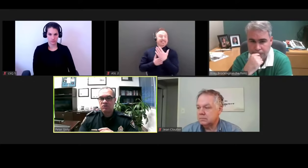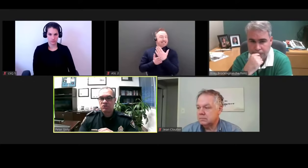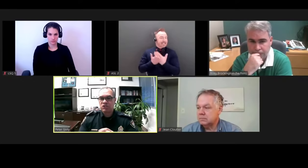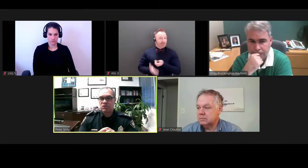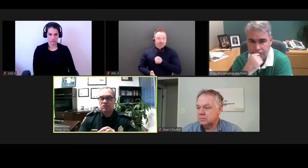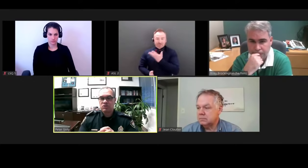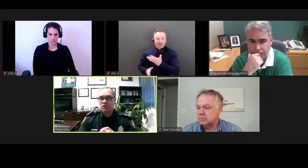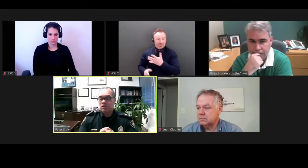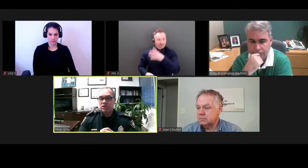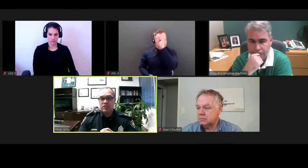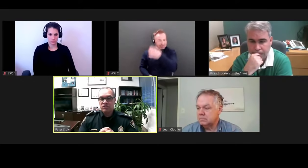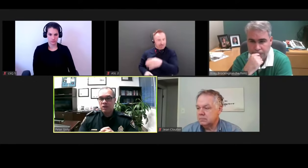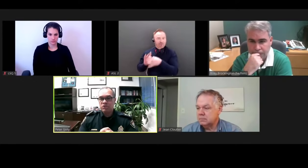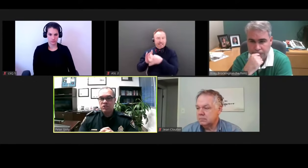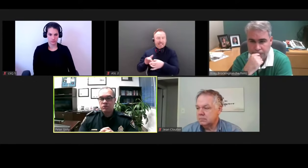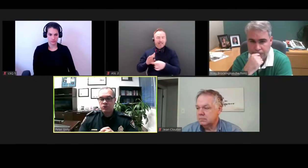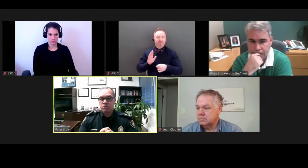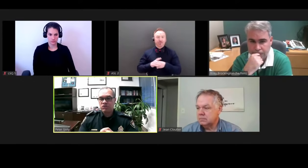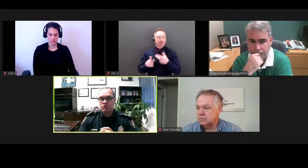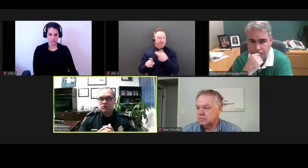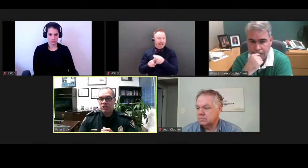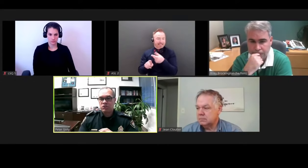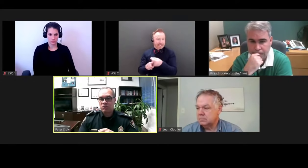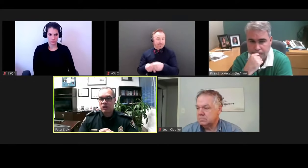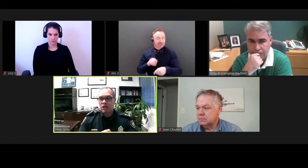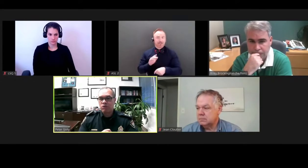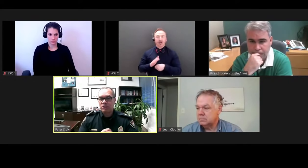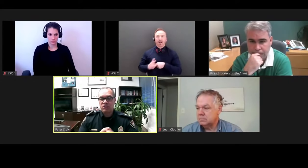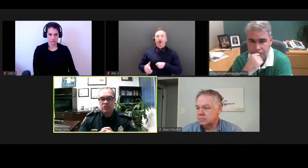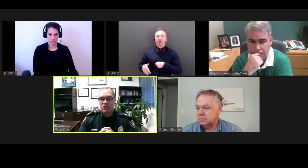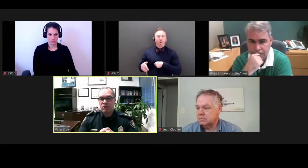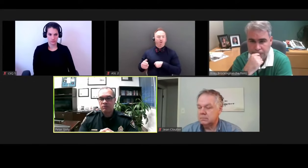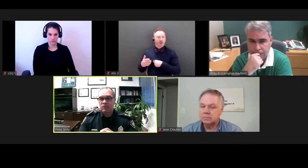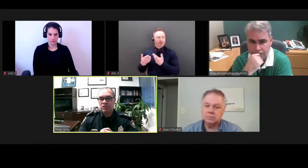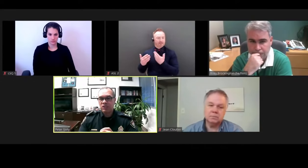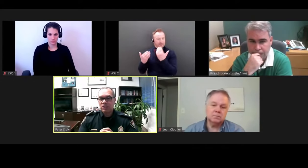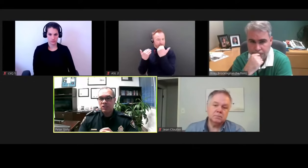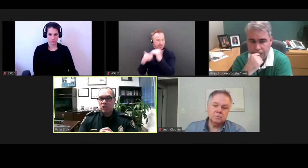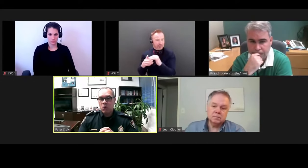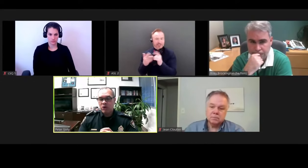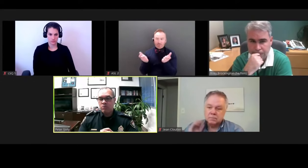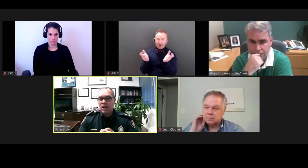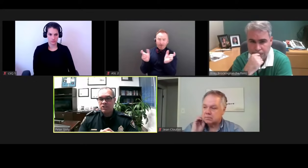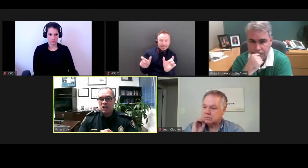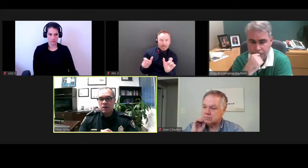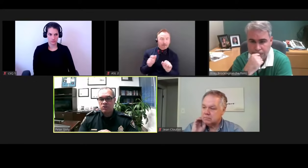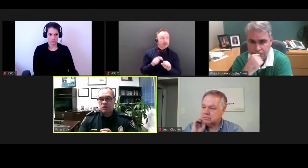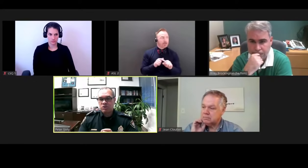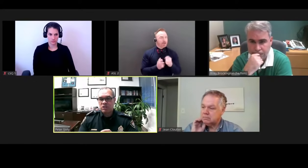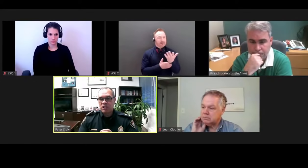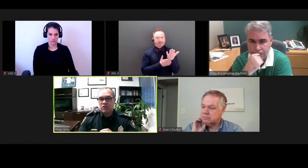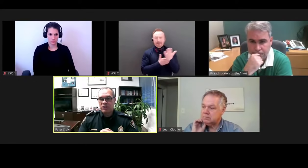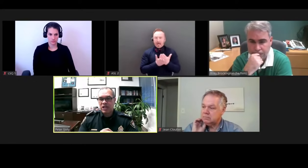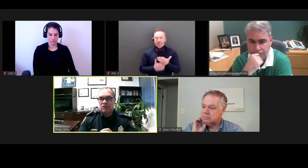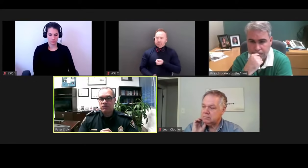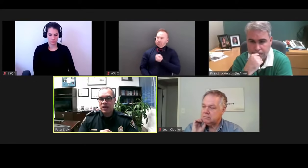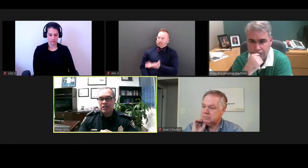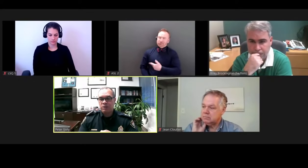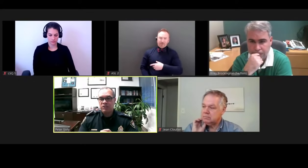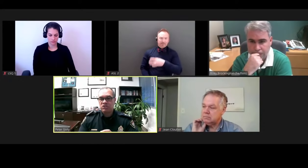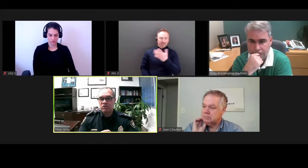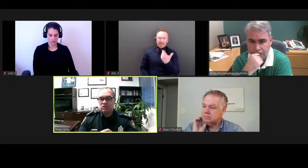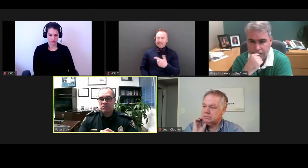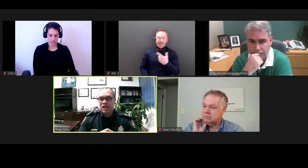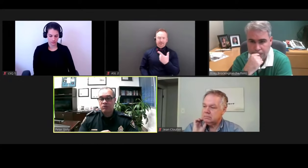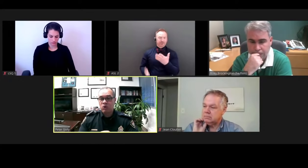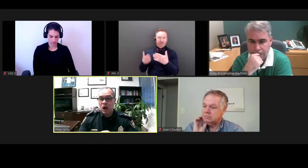and restrictions, and some just to express frustration around government in general. Nowhere in my job description and nothing that I can find in the